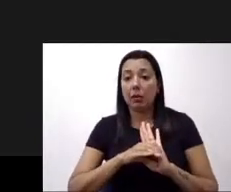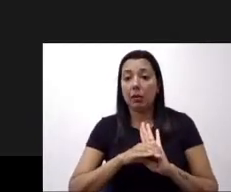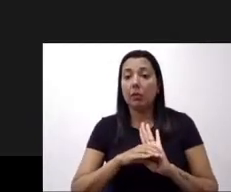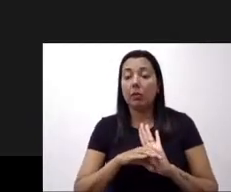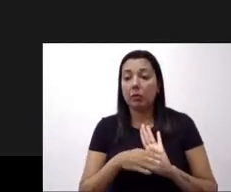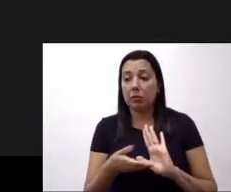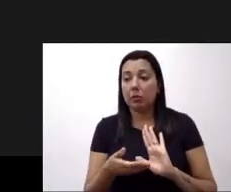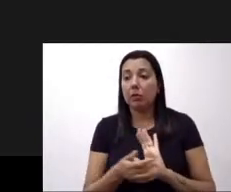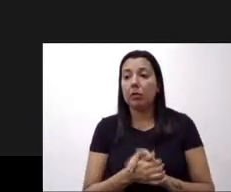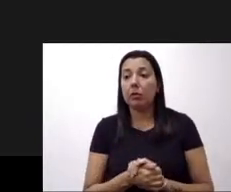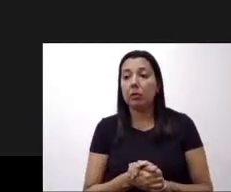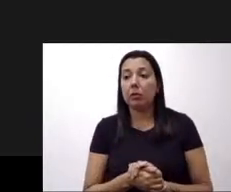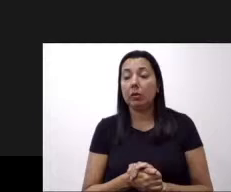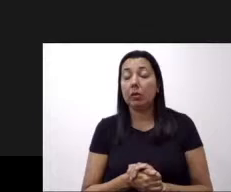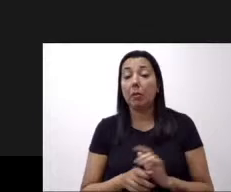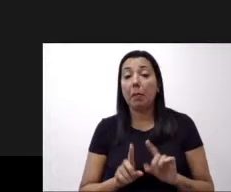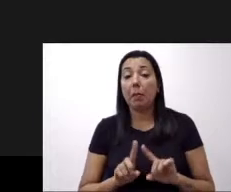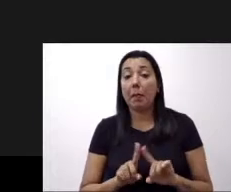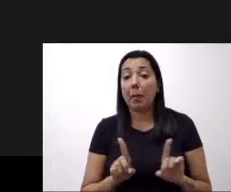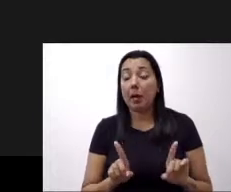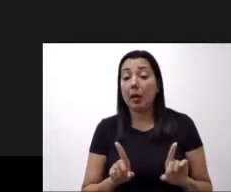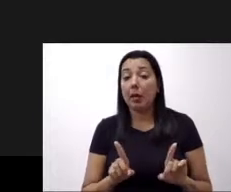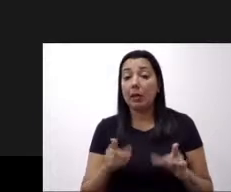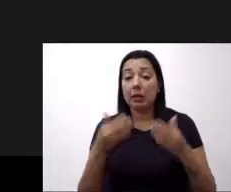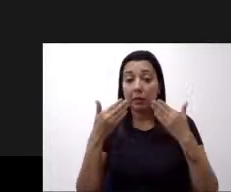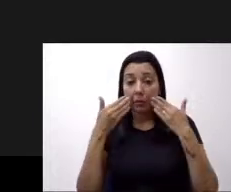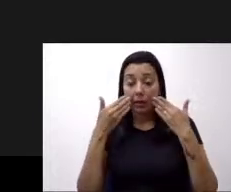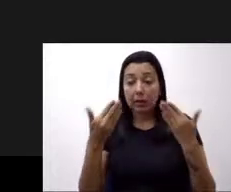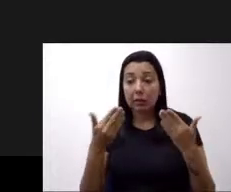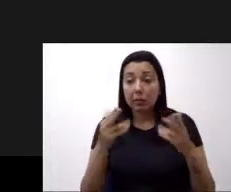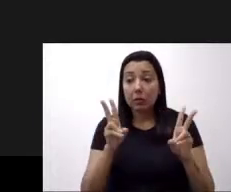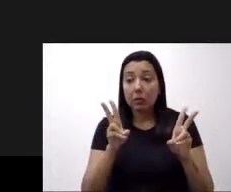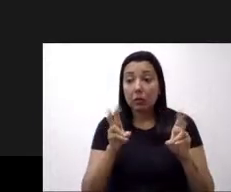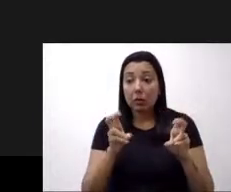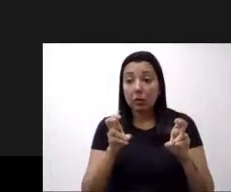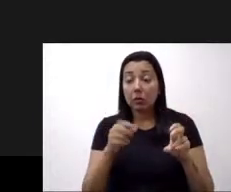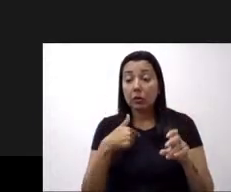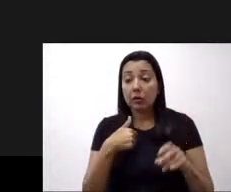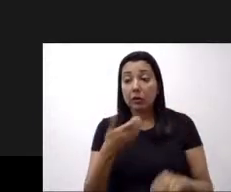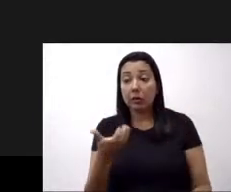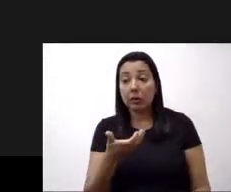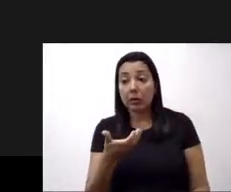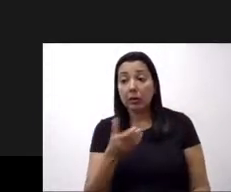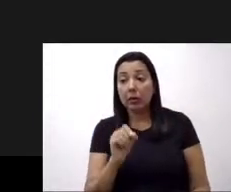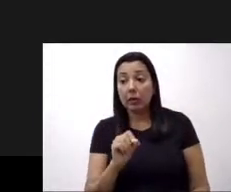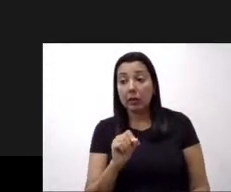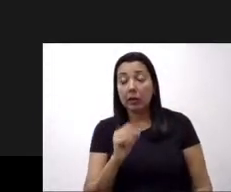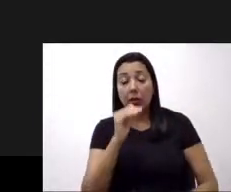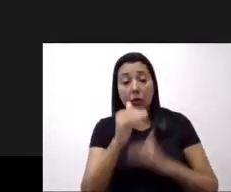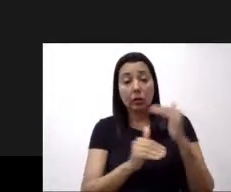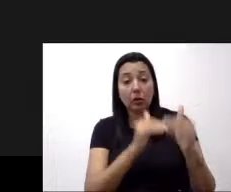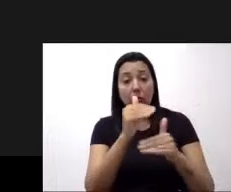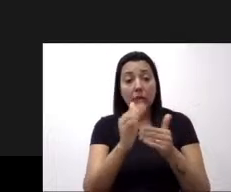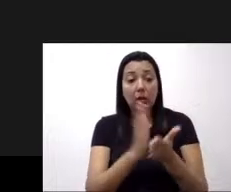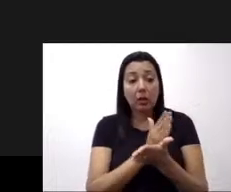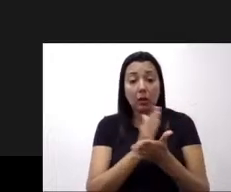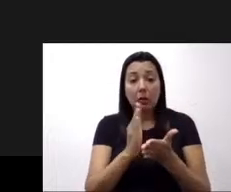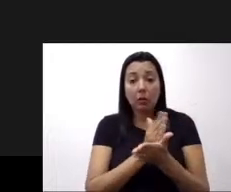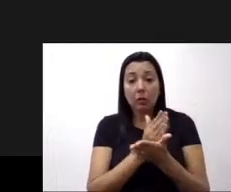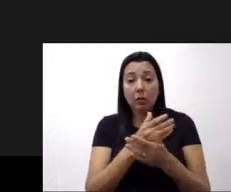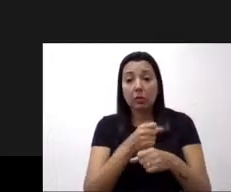the approach I try to develop since few years now, what I call the pragmatic